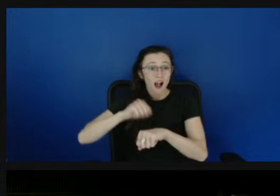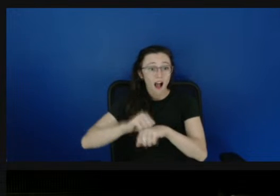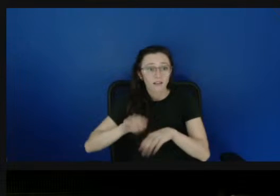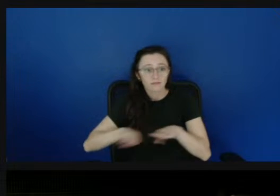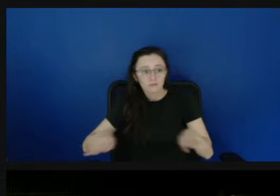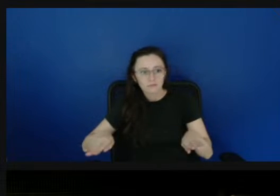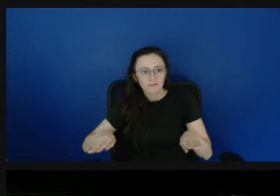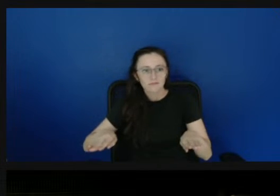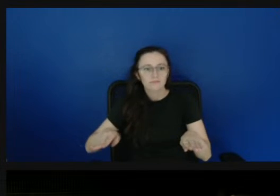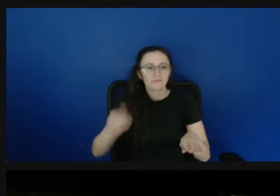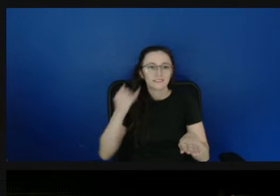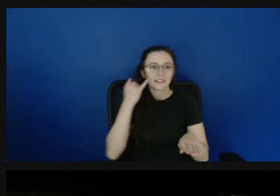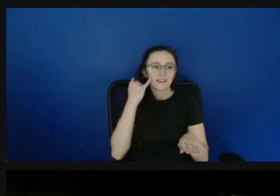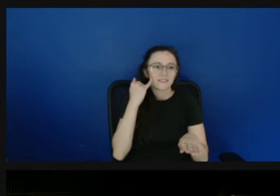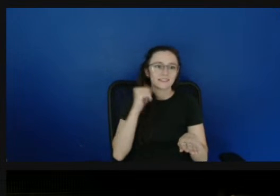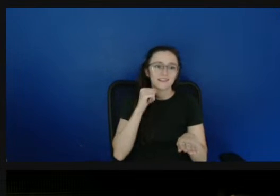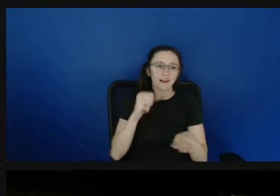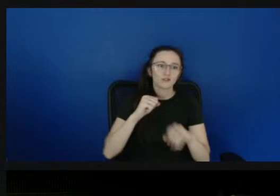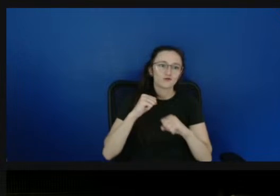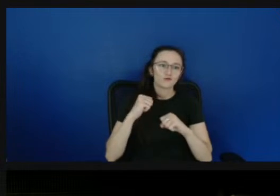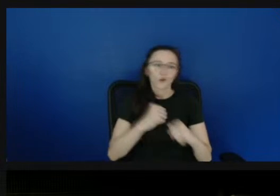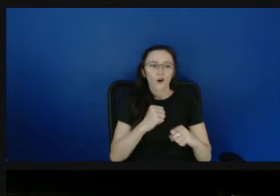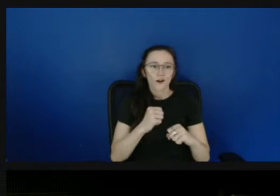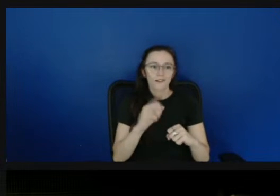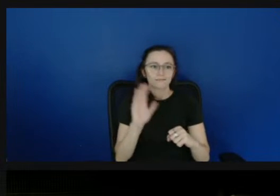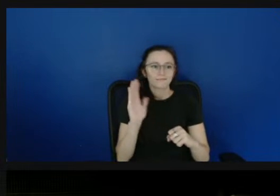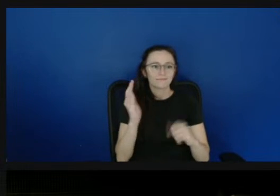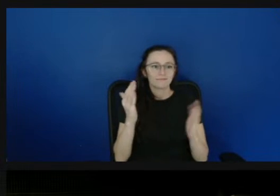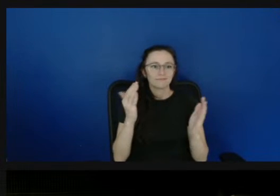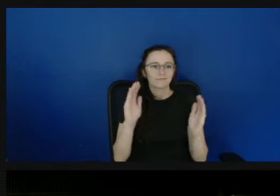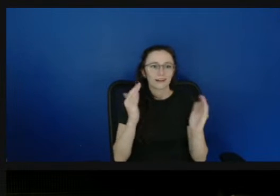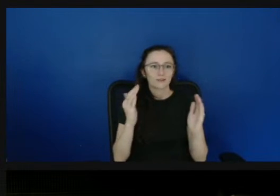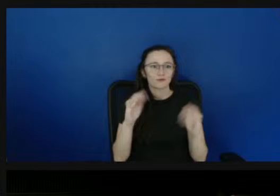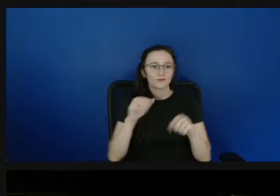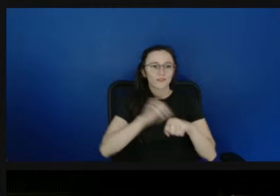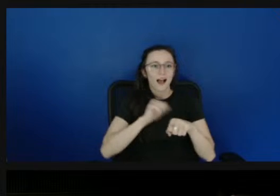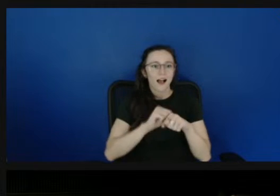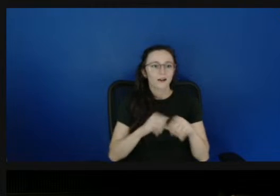Anything that's not as strong as a rock will get even more pulverized than that.